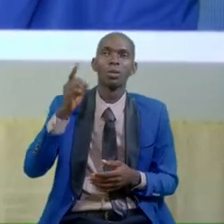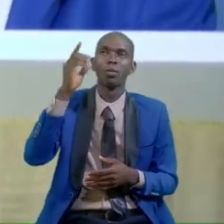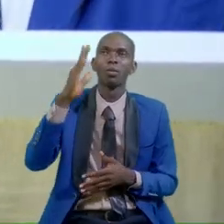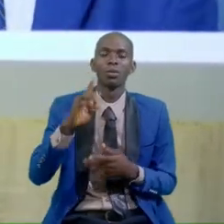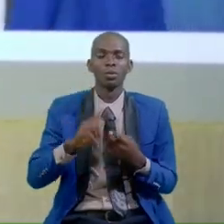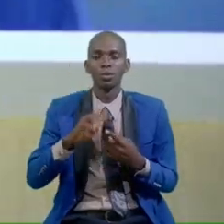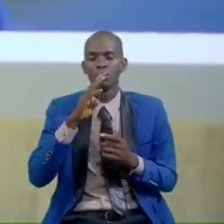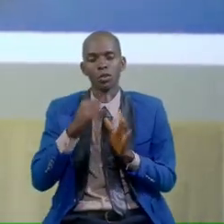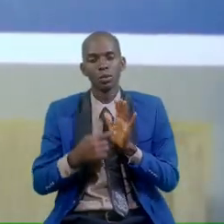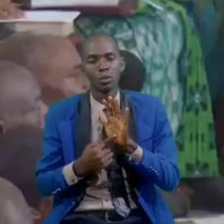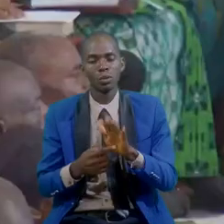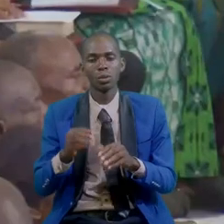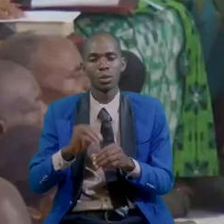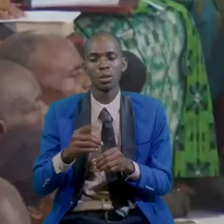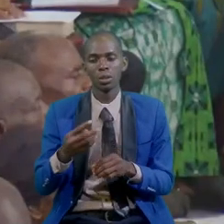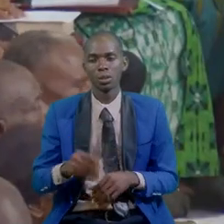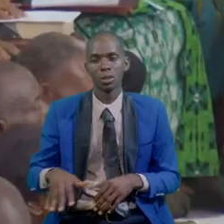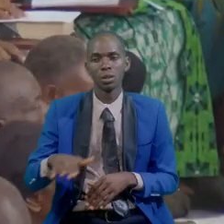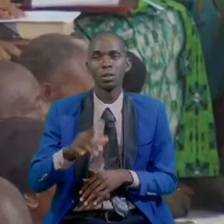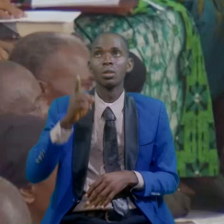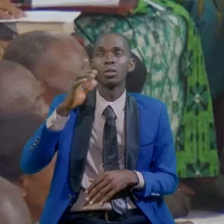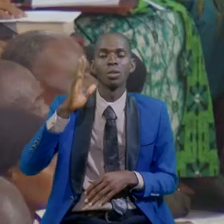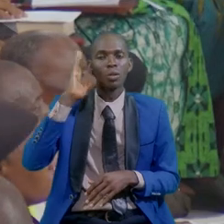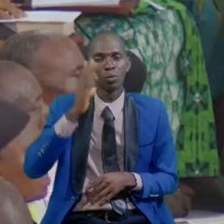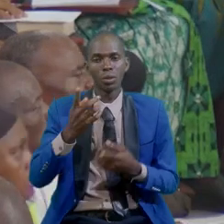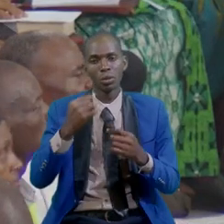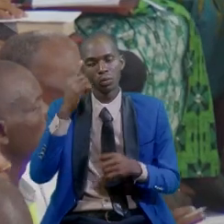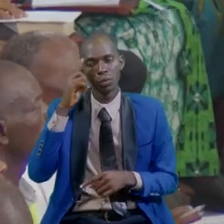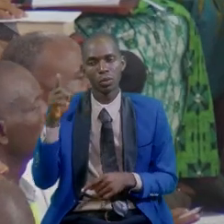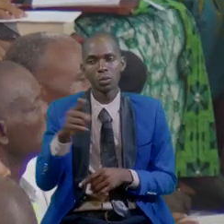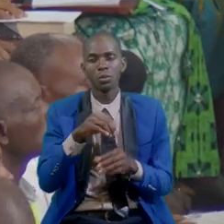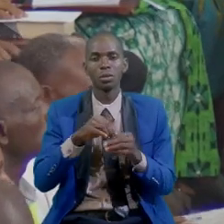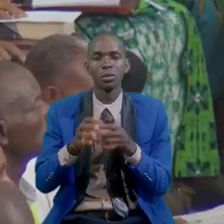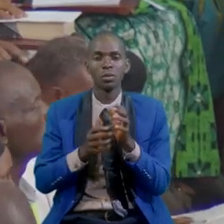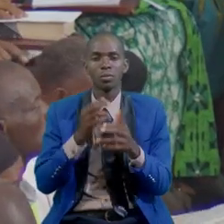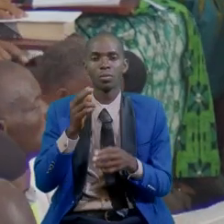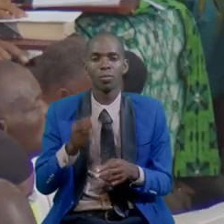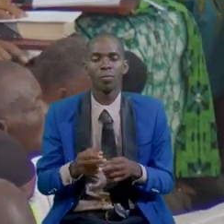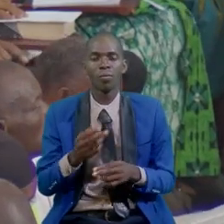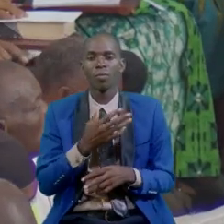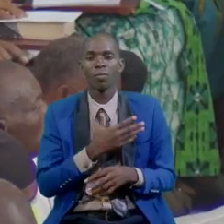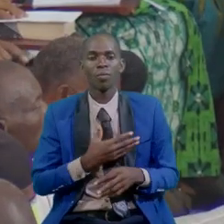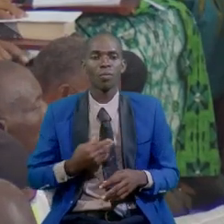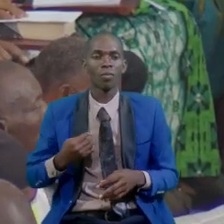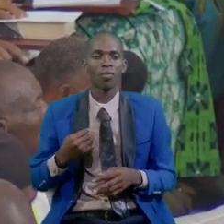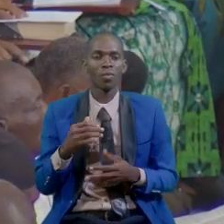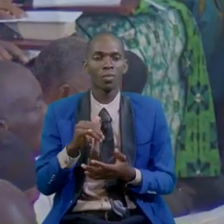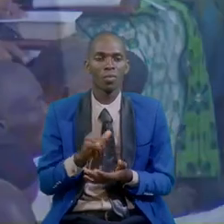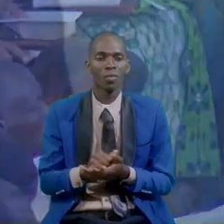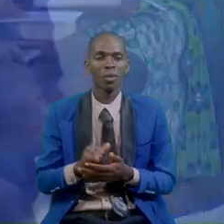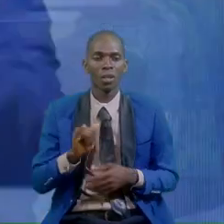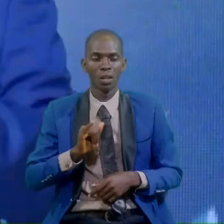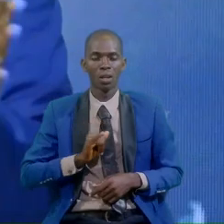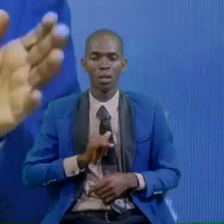land, God will show up. Amen. And then you say, and that I am thy